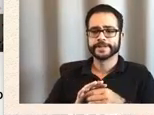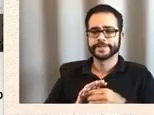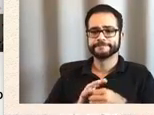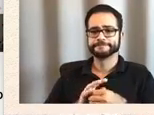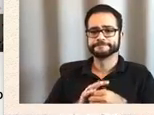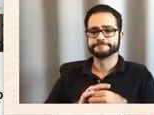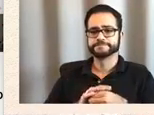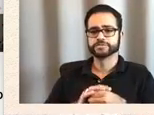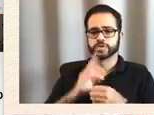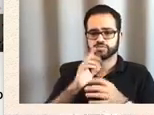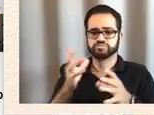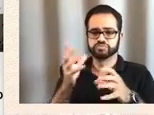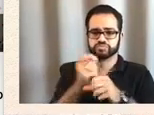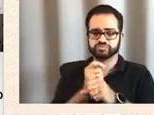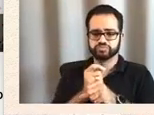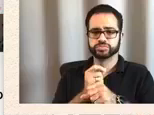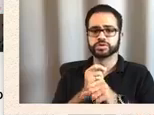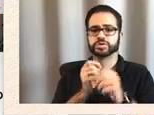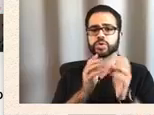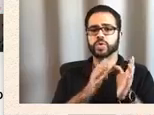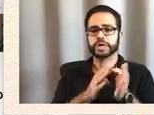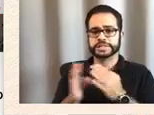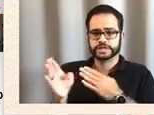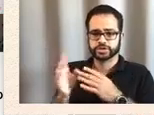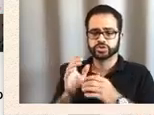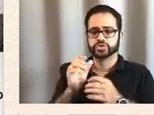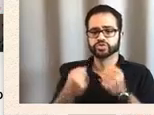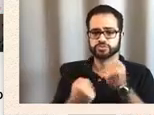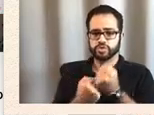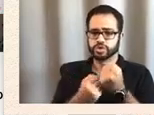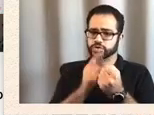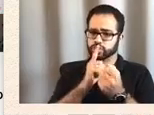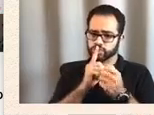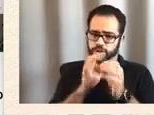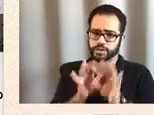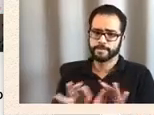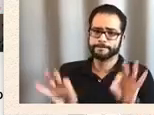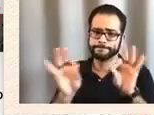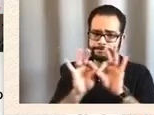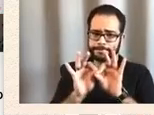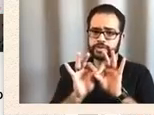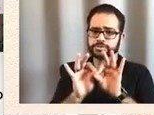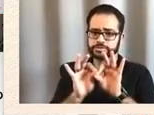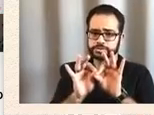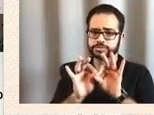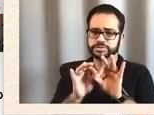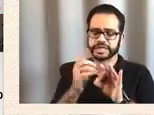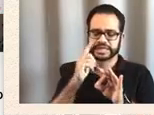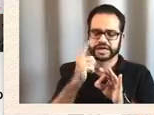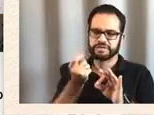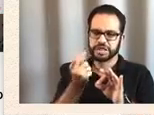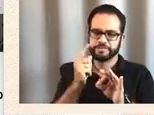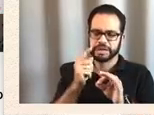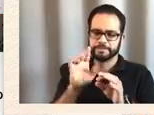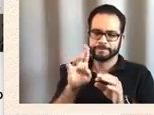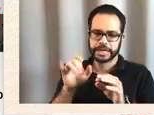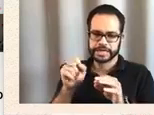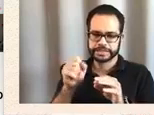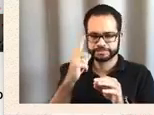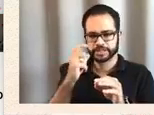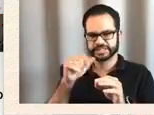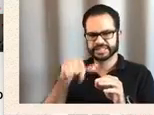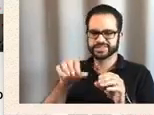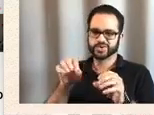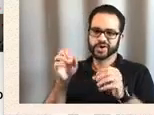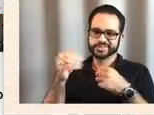review, like organizational support is really important. And I guess we're a little biased because we are an organization and